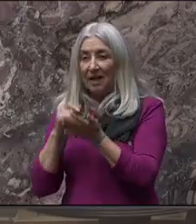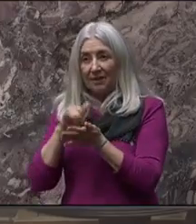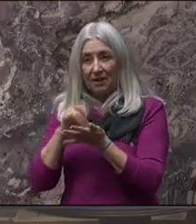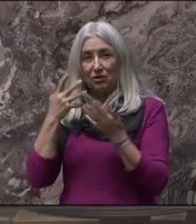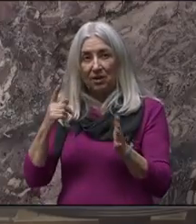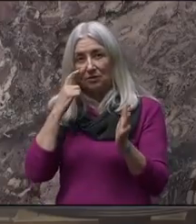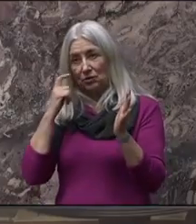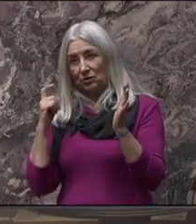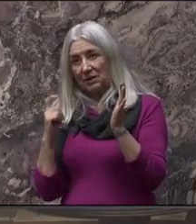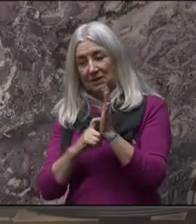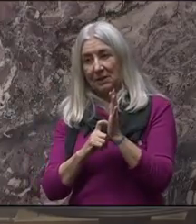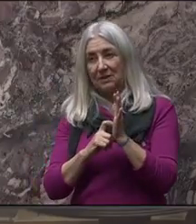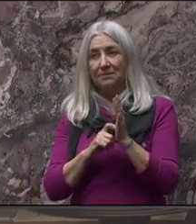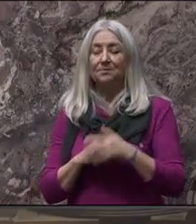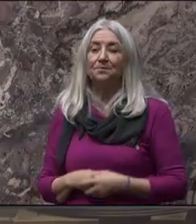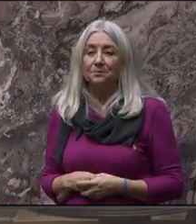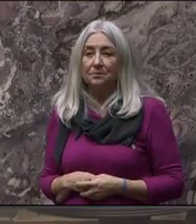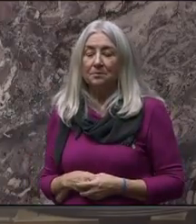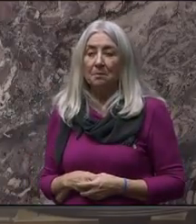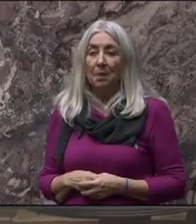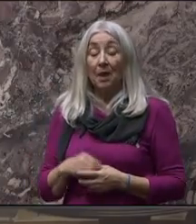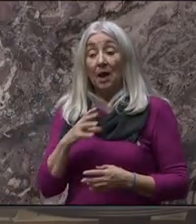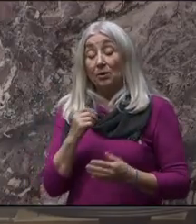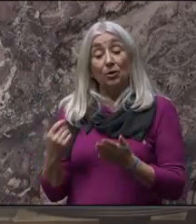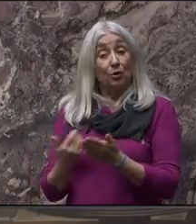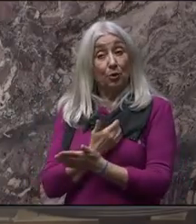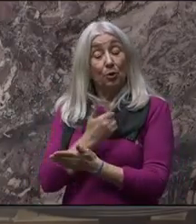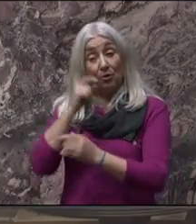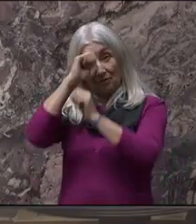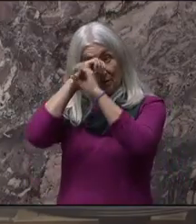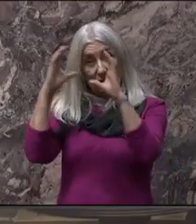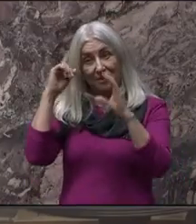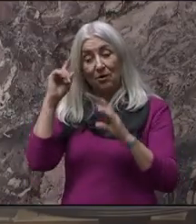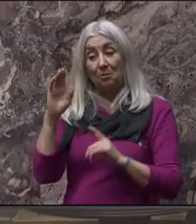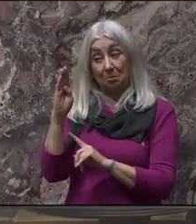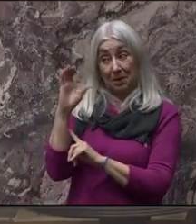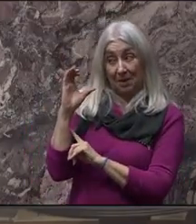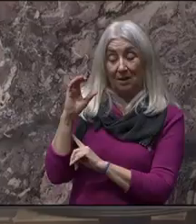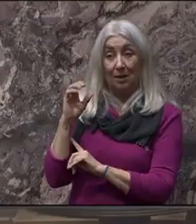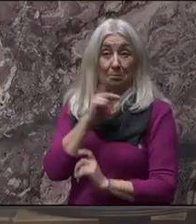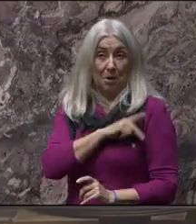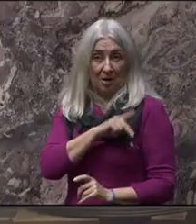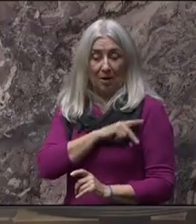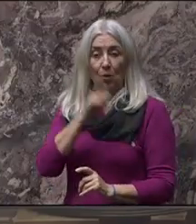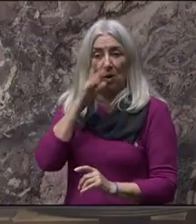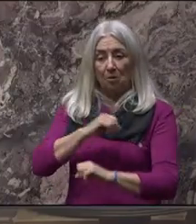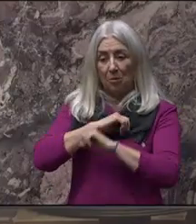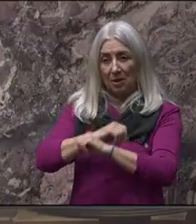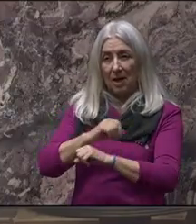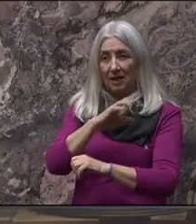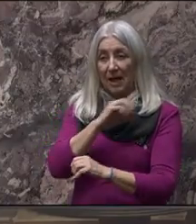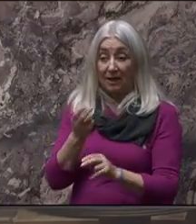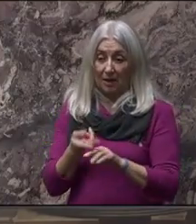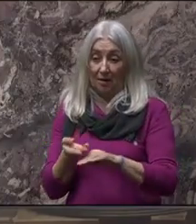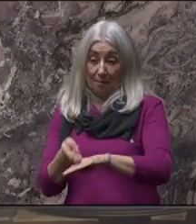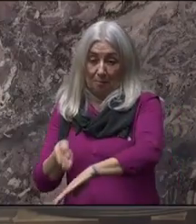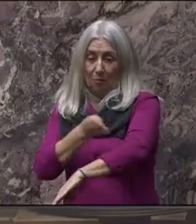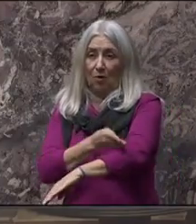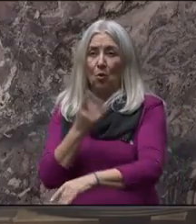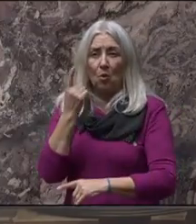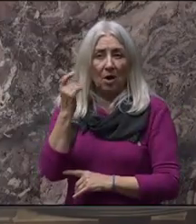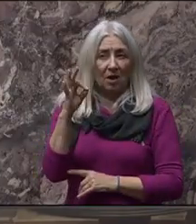Canopy Initiative. And a new vision for BC parks will protect and enhance one of the most important